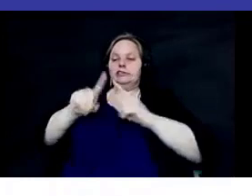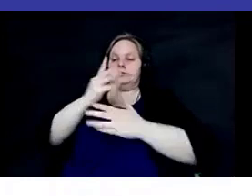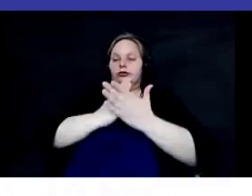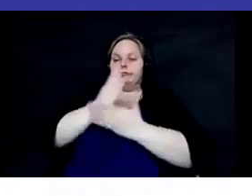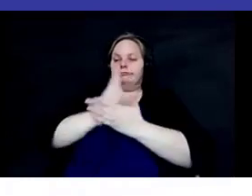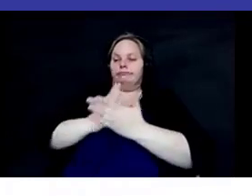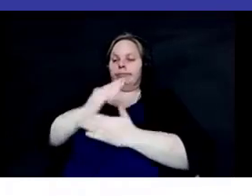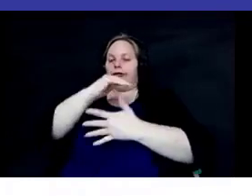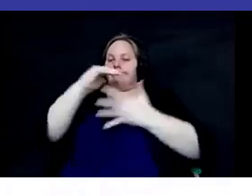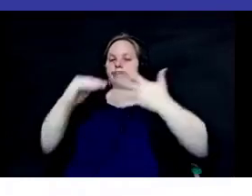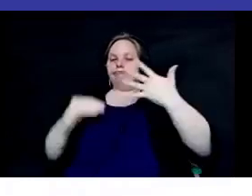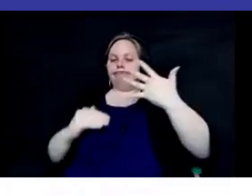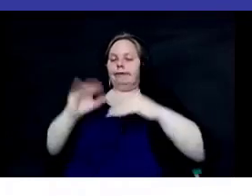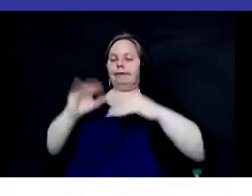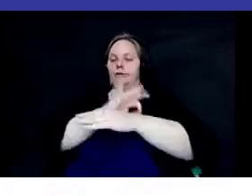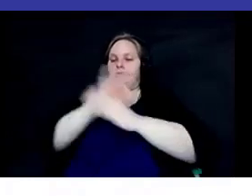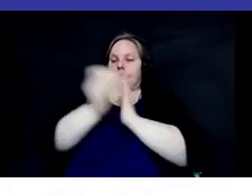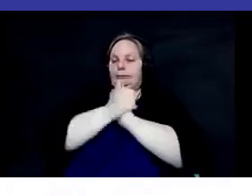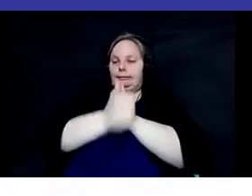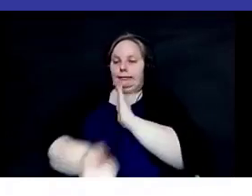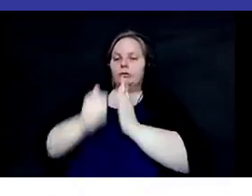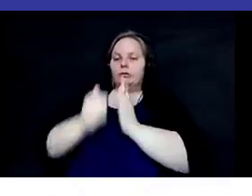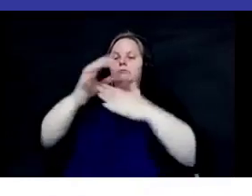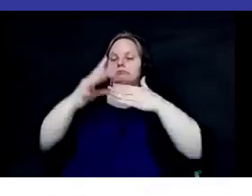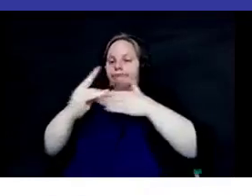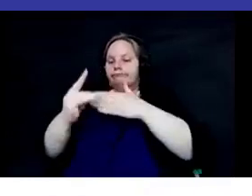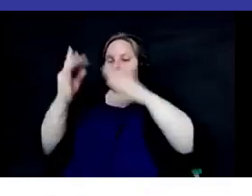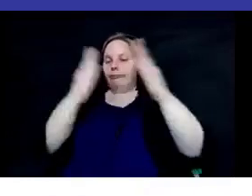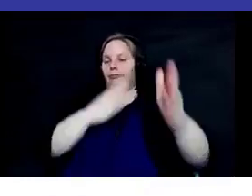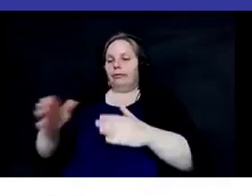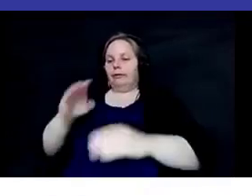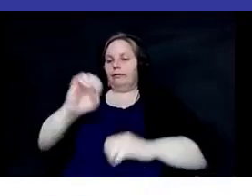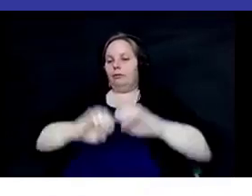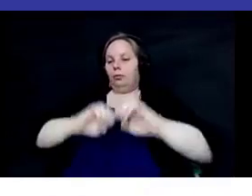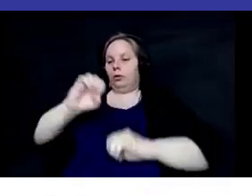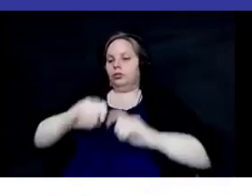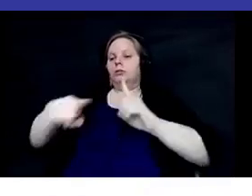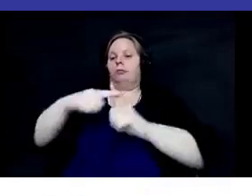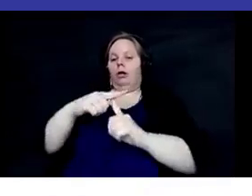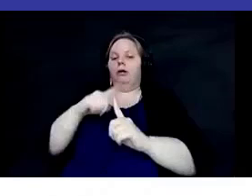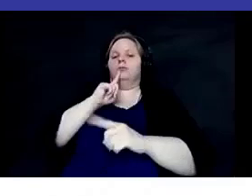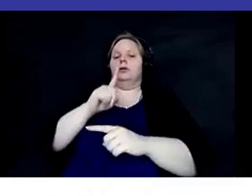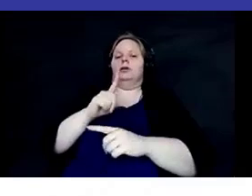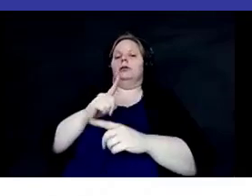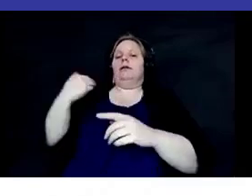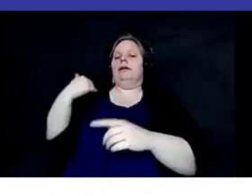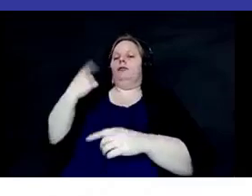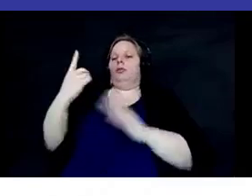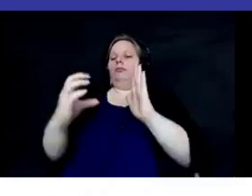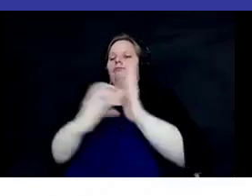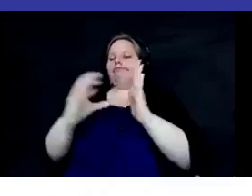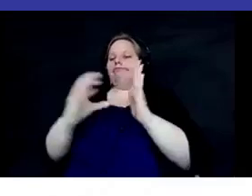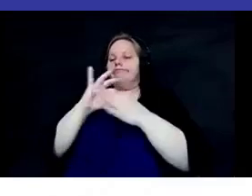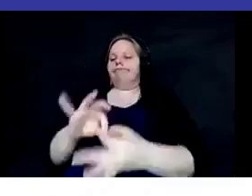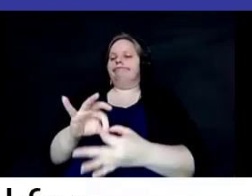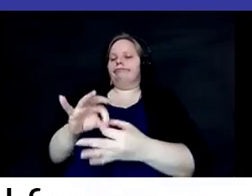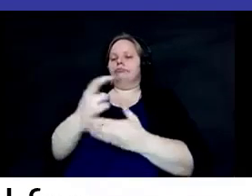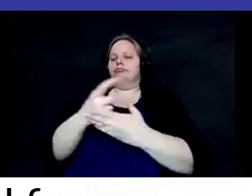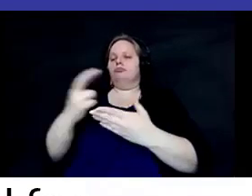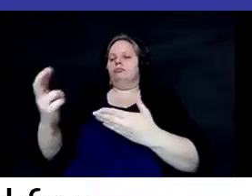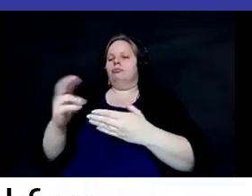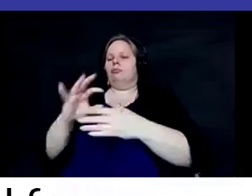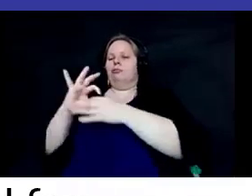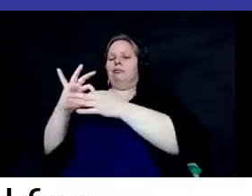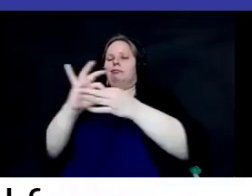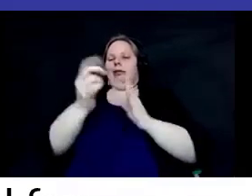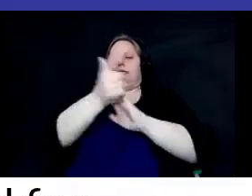help guide and plan evaluations, as well as there's also a section on related legal